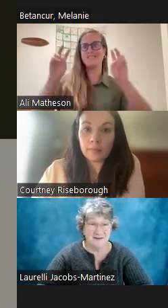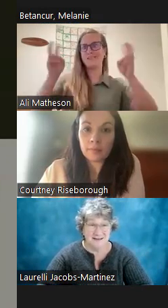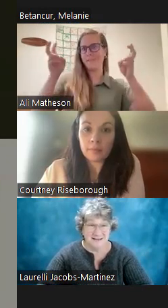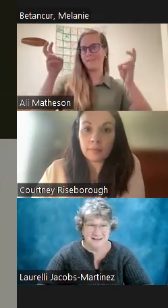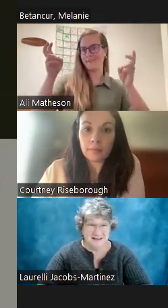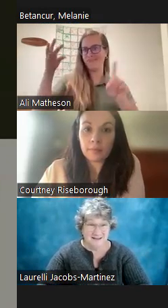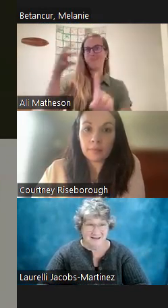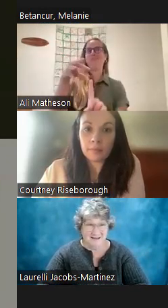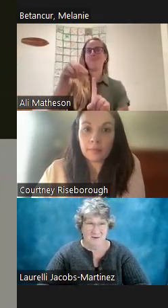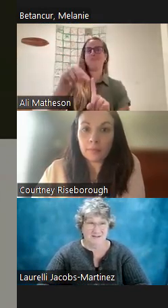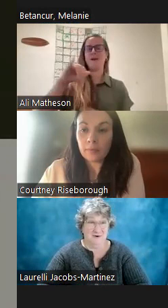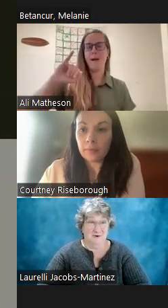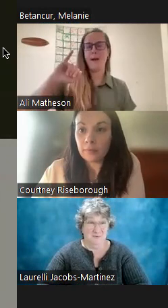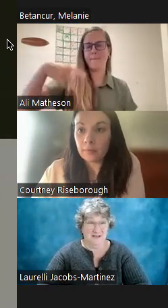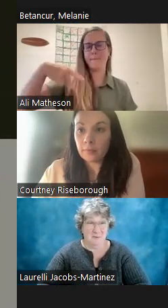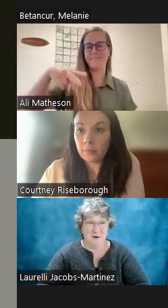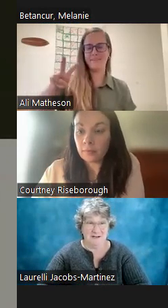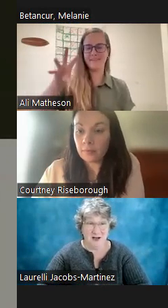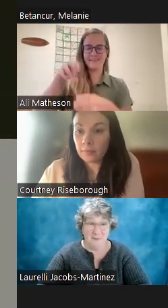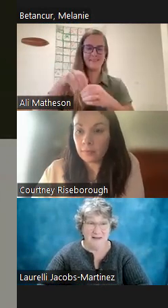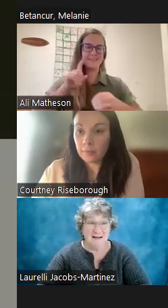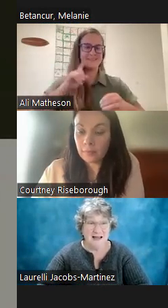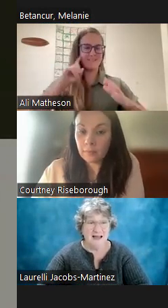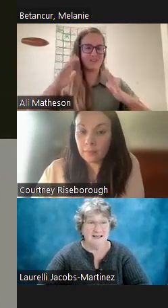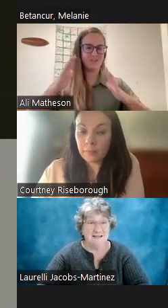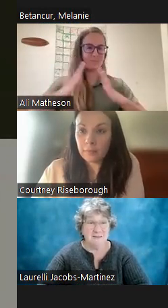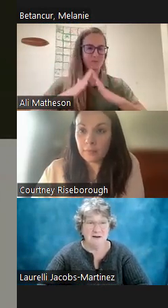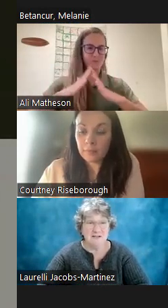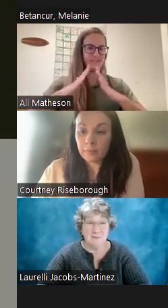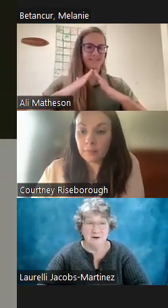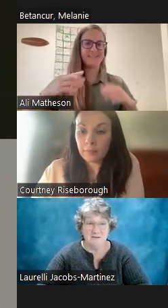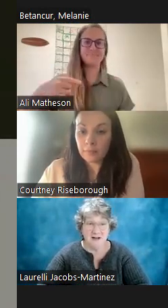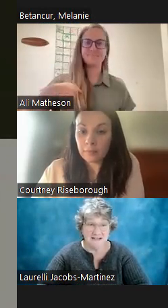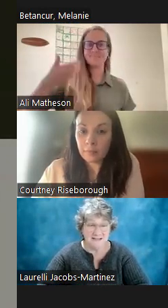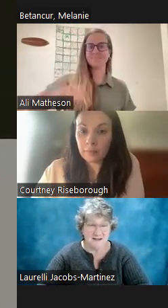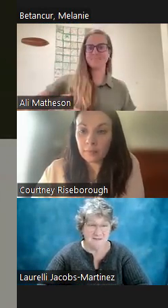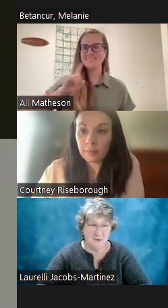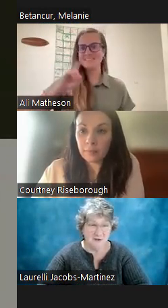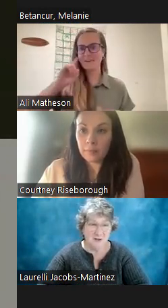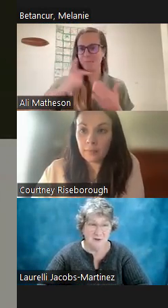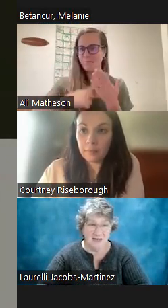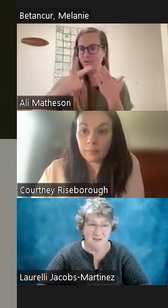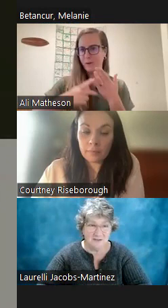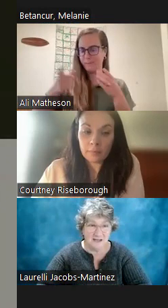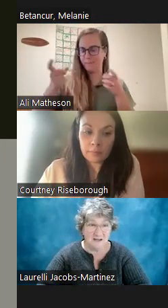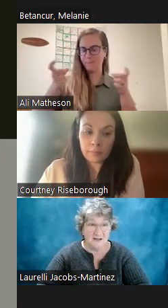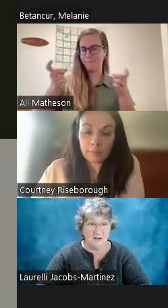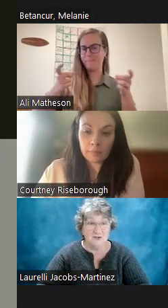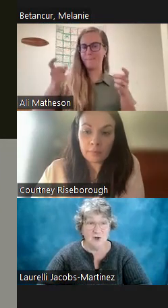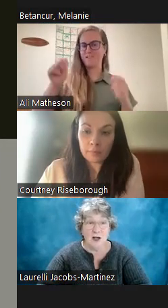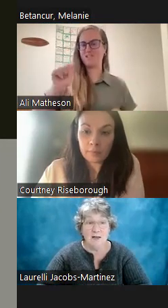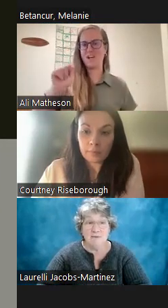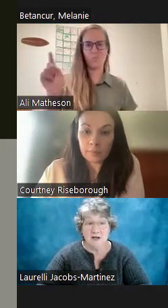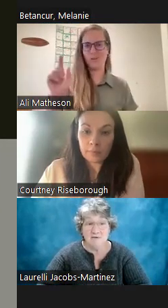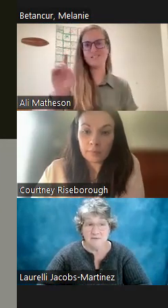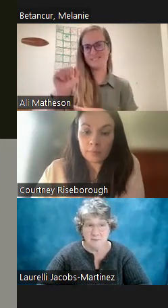so, it's a really important topic. And this is about intimate partner violence in the deaf community and what that looks like.